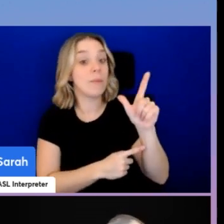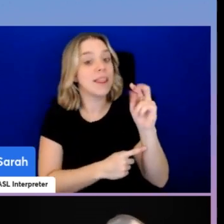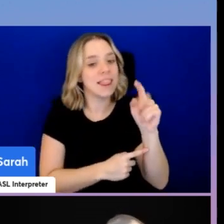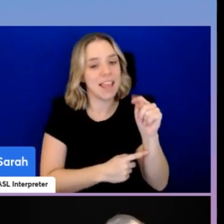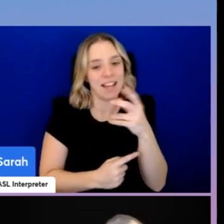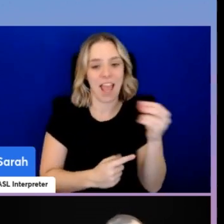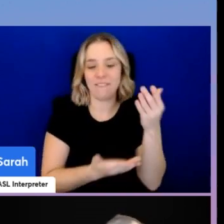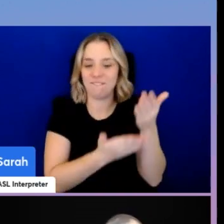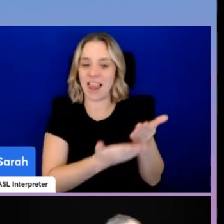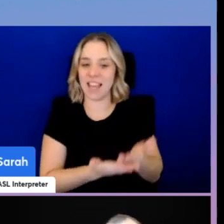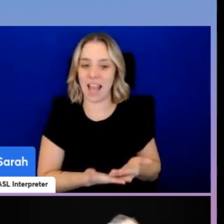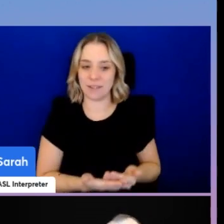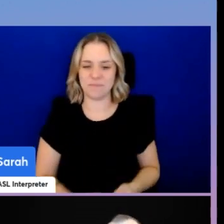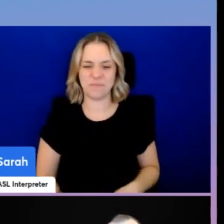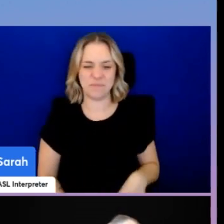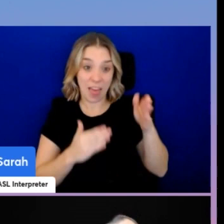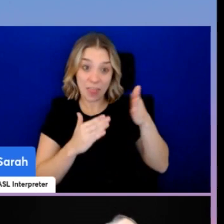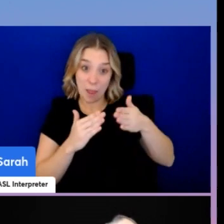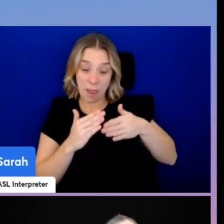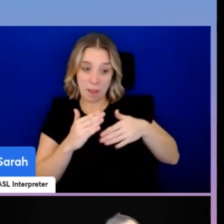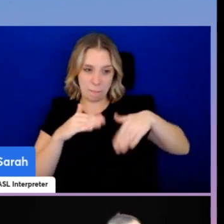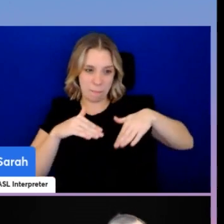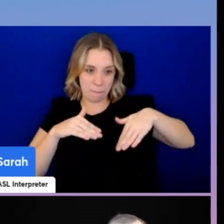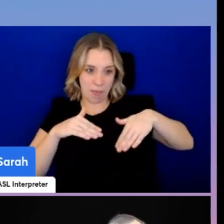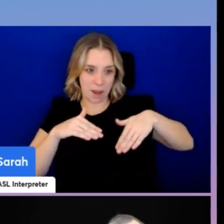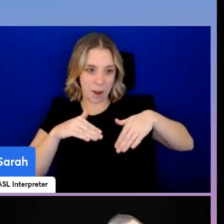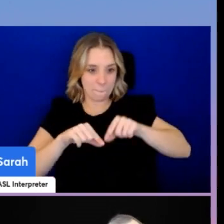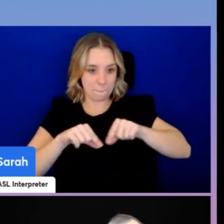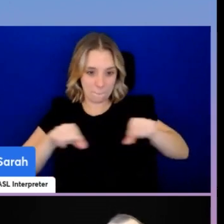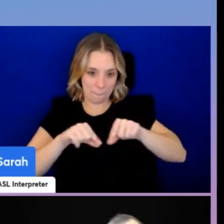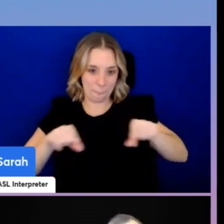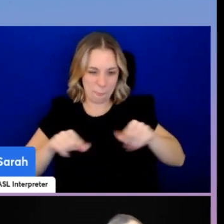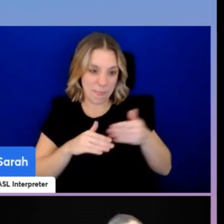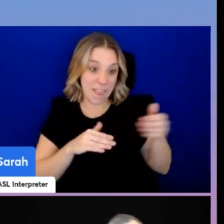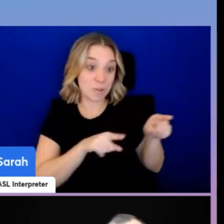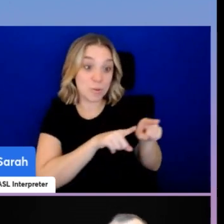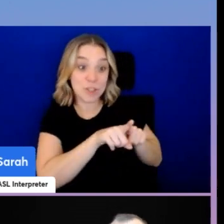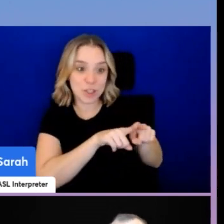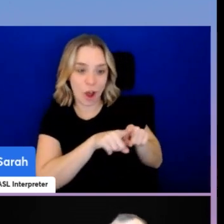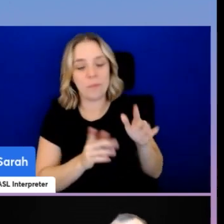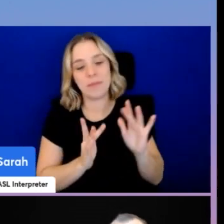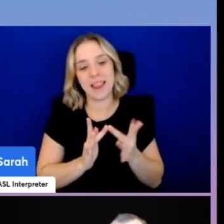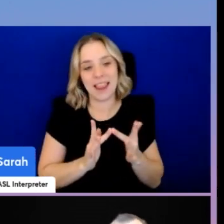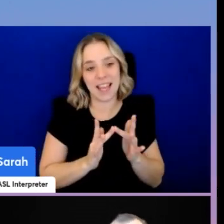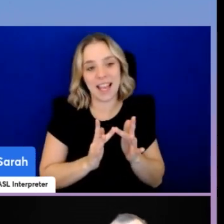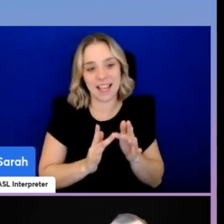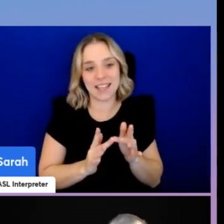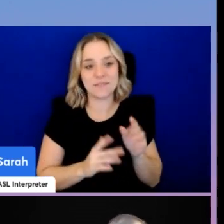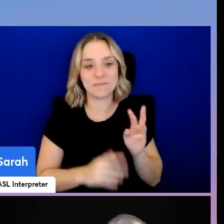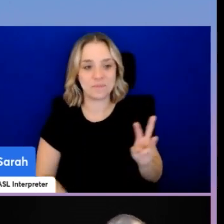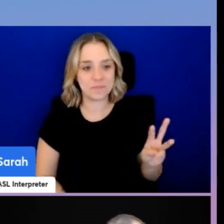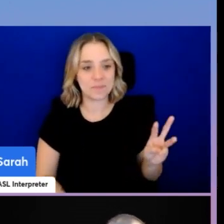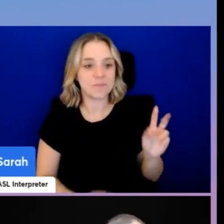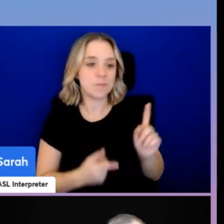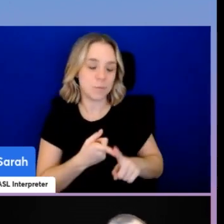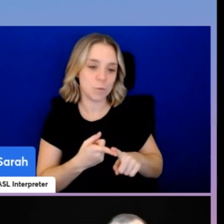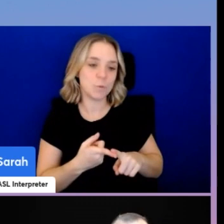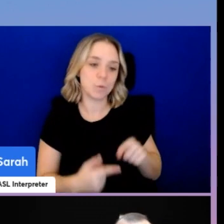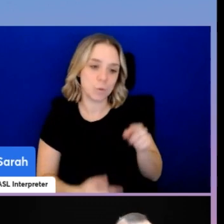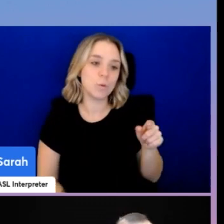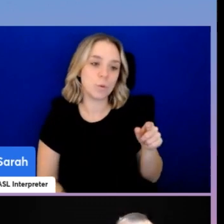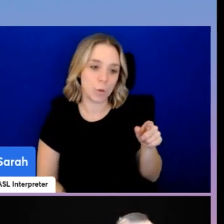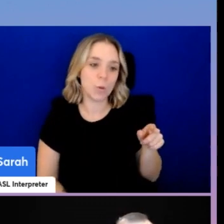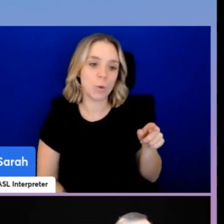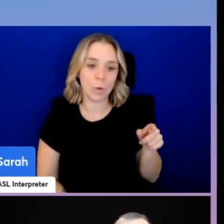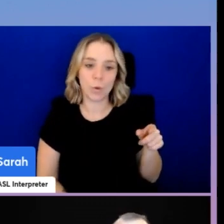So down here at the bottom next to the little star is the link to the GitHub repository.